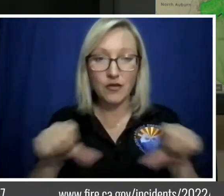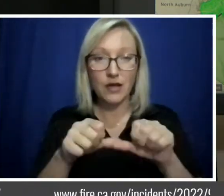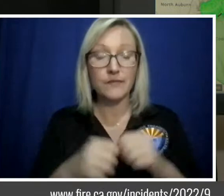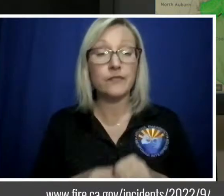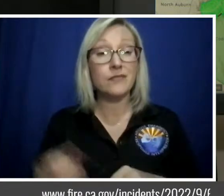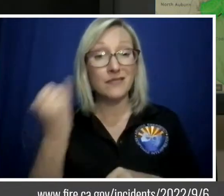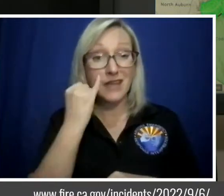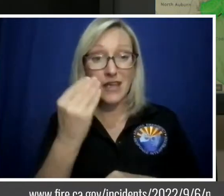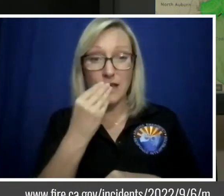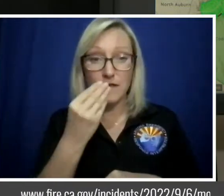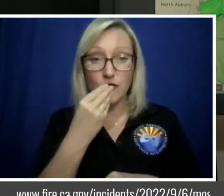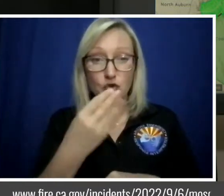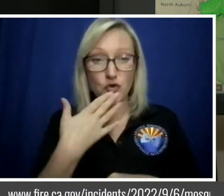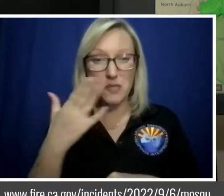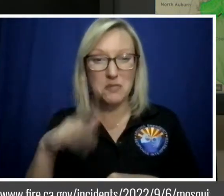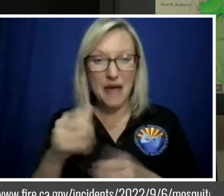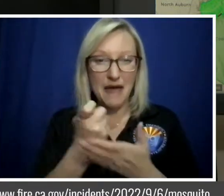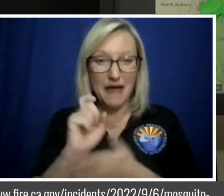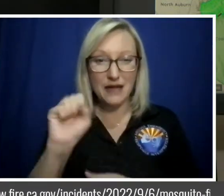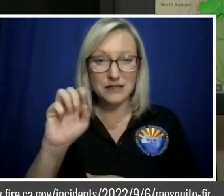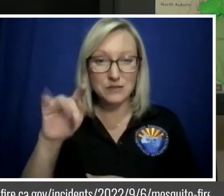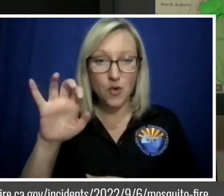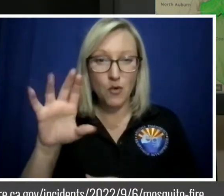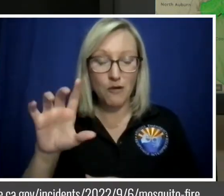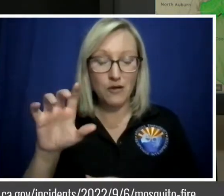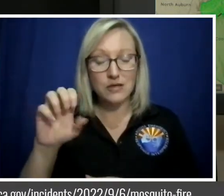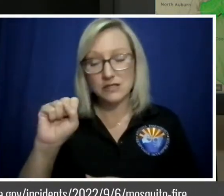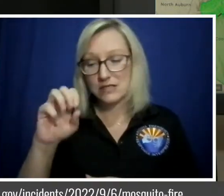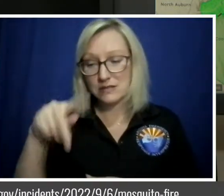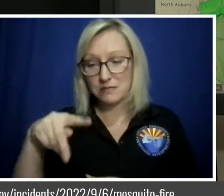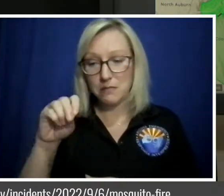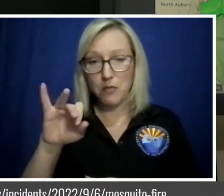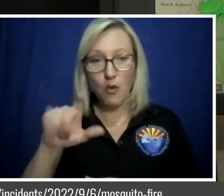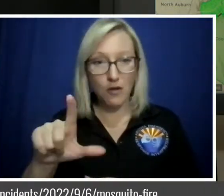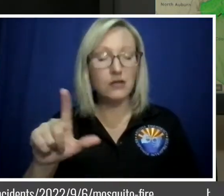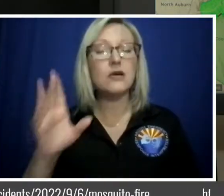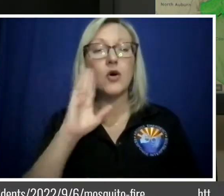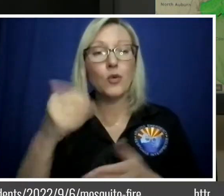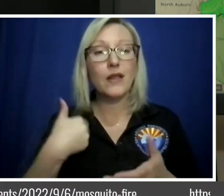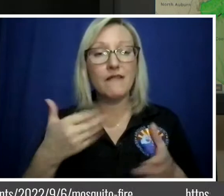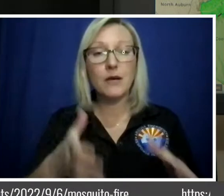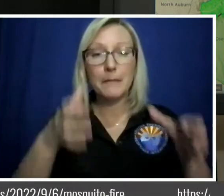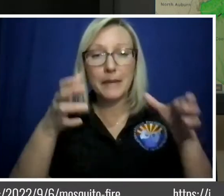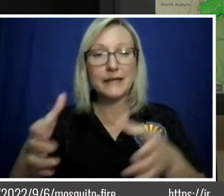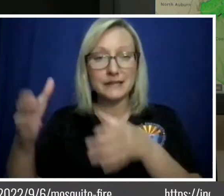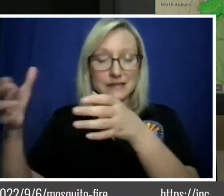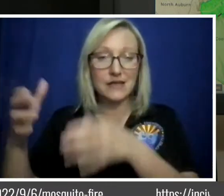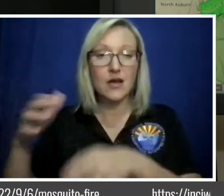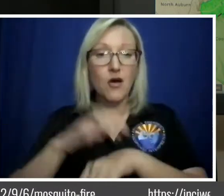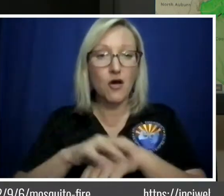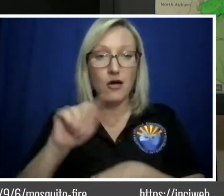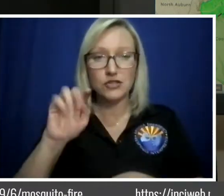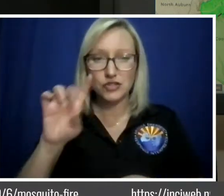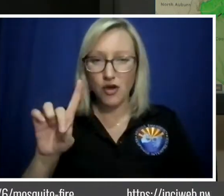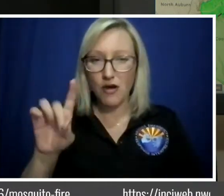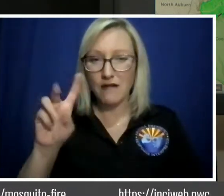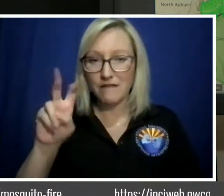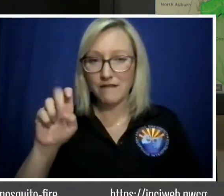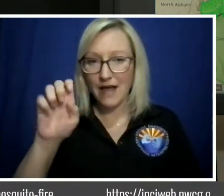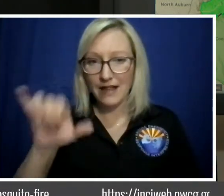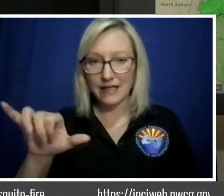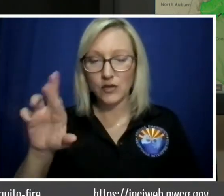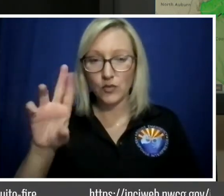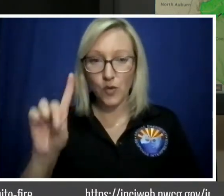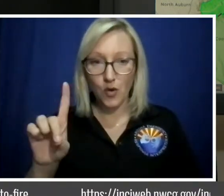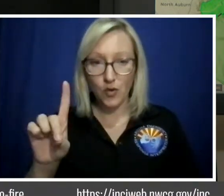out at 20895 Todd Valley Road. Again, for tomorrow, the 20th and the 21st, from 7 a.m.